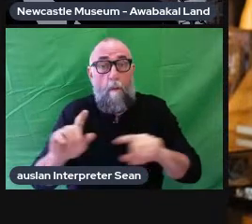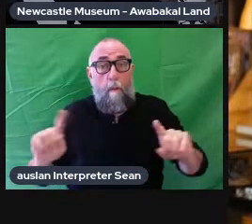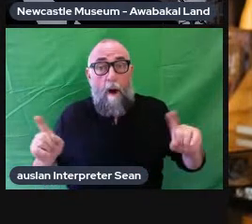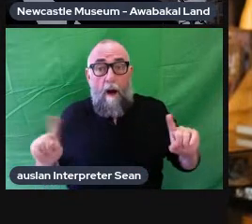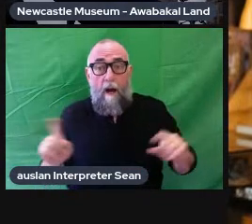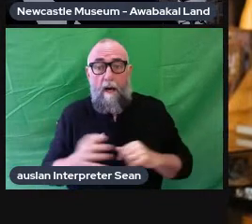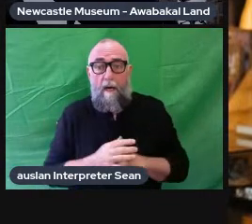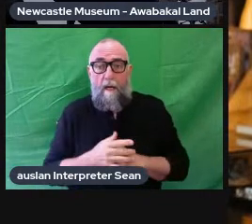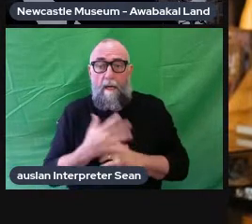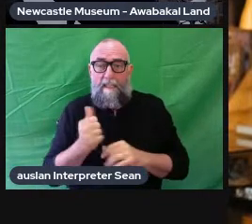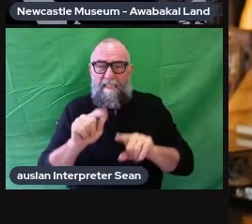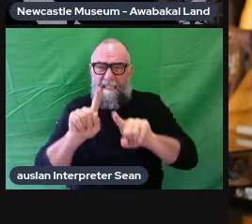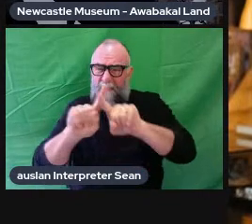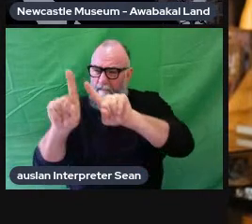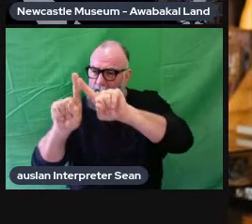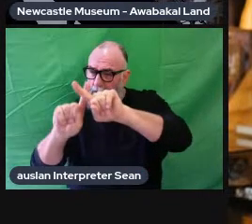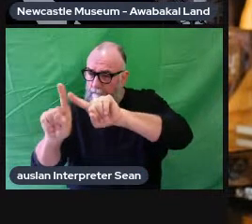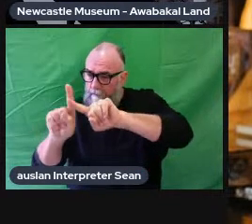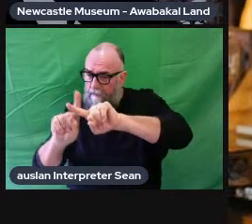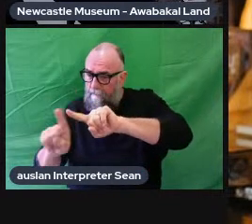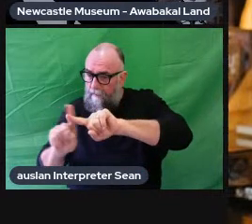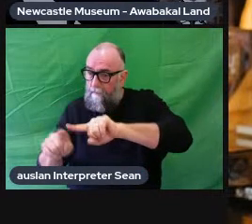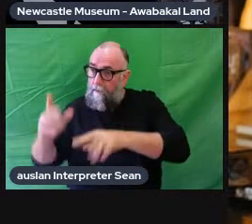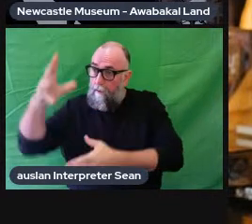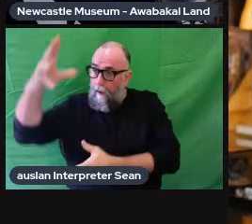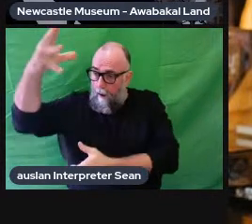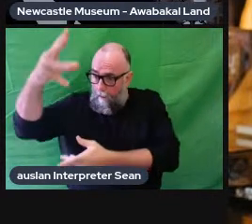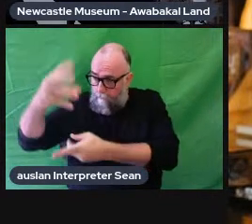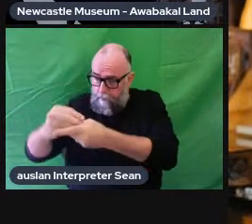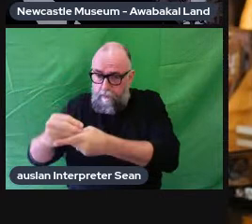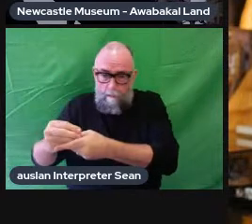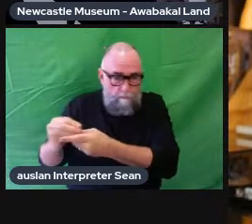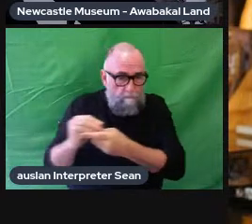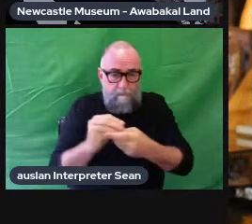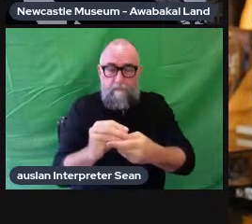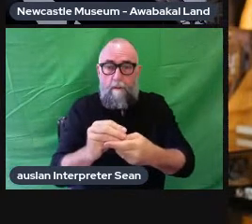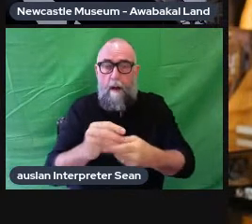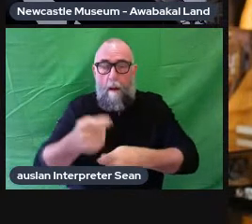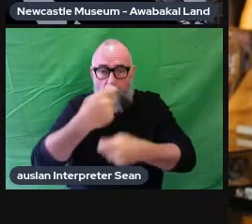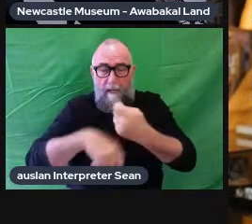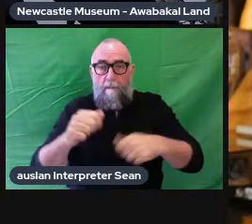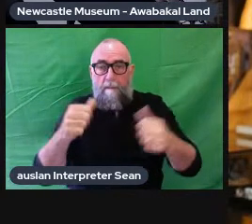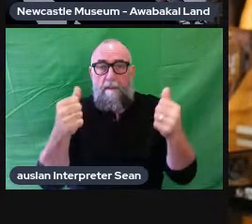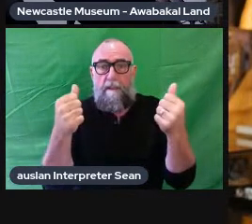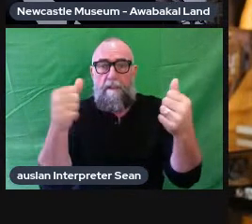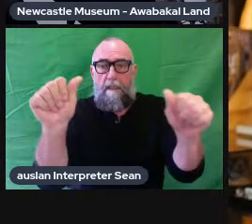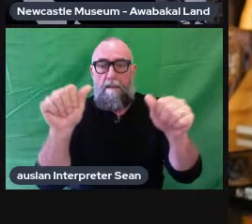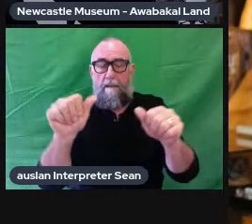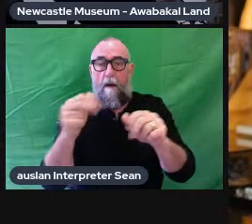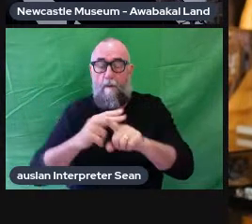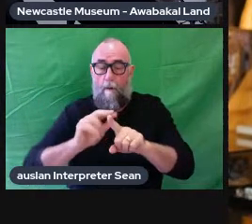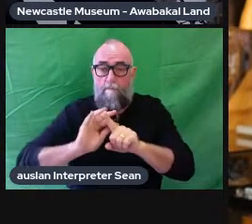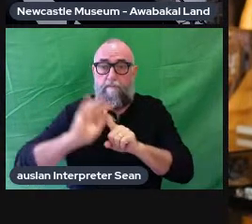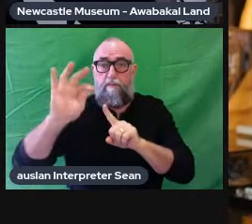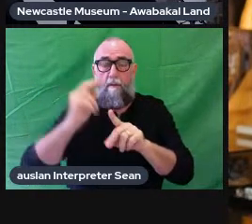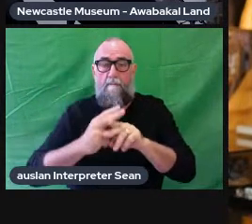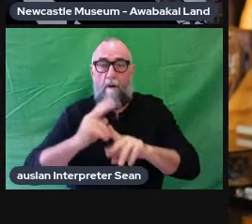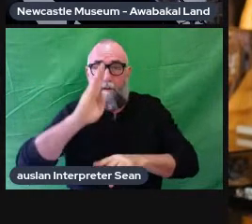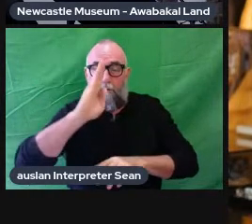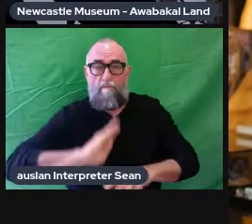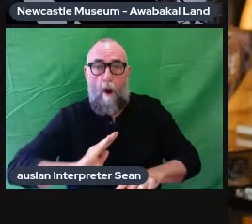secret ingredients to our success and some of the positive advancements that we've made in stroke research and community building in